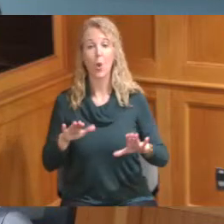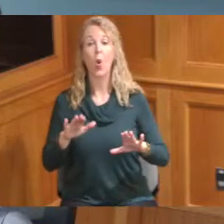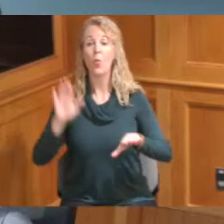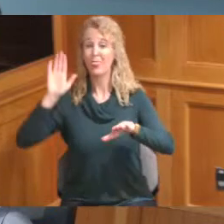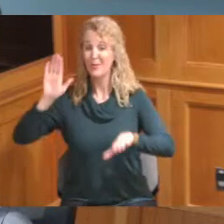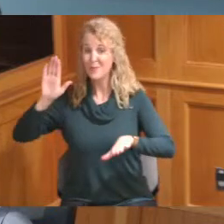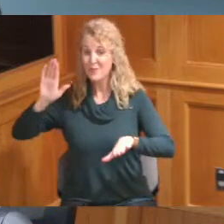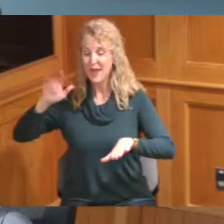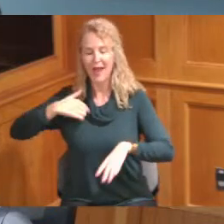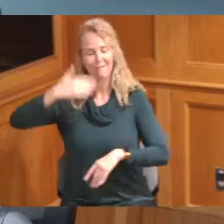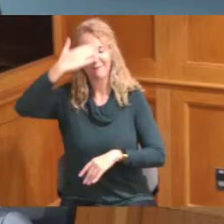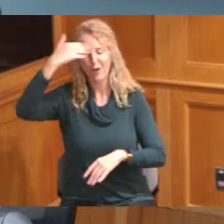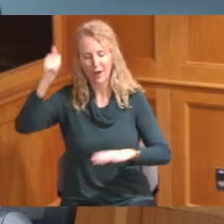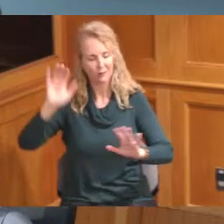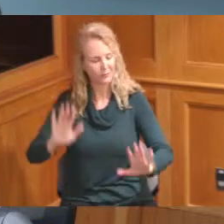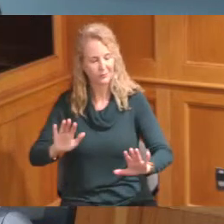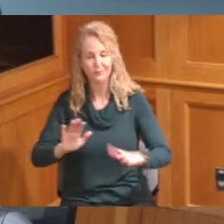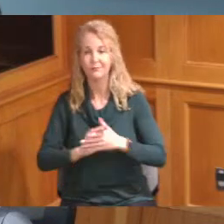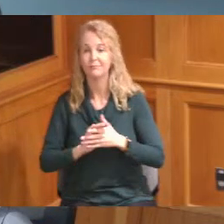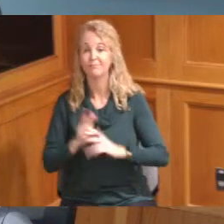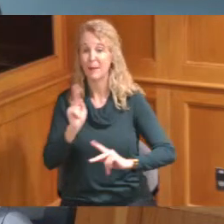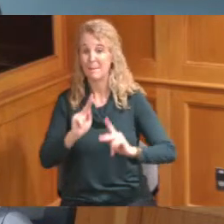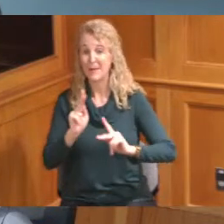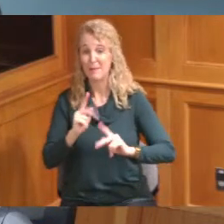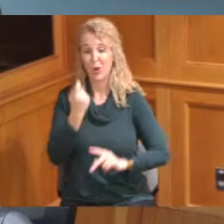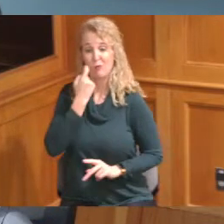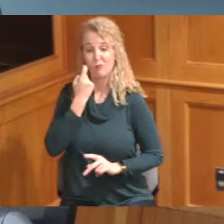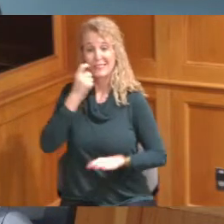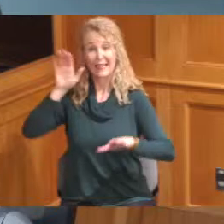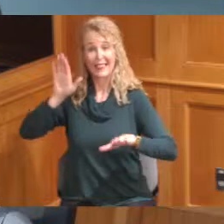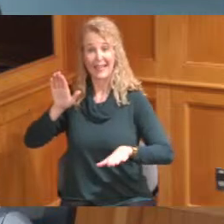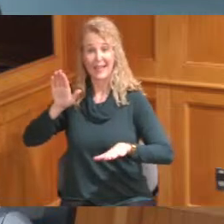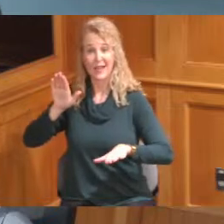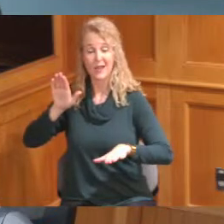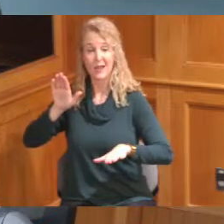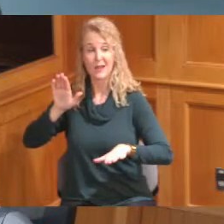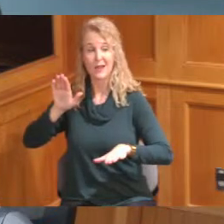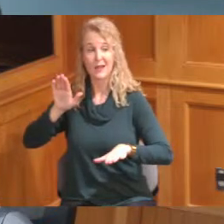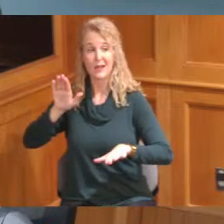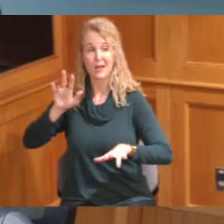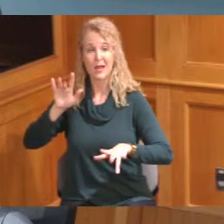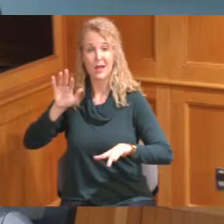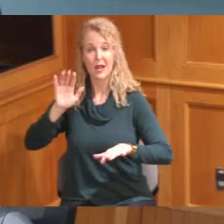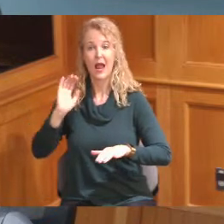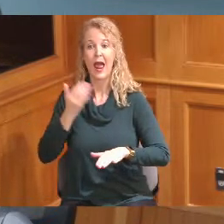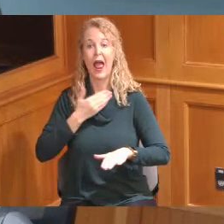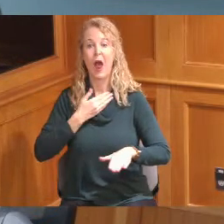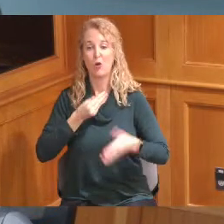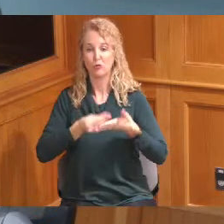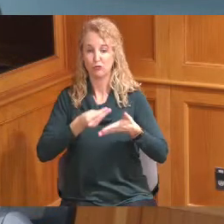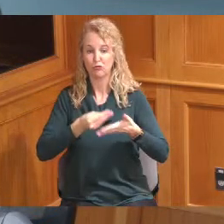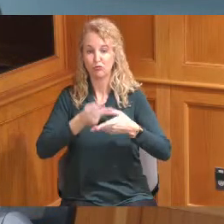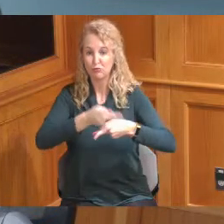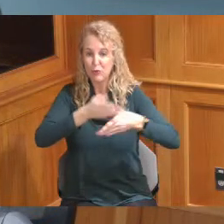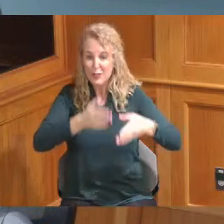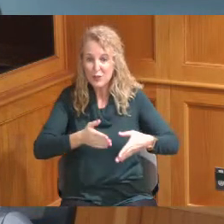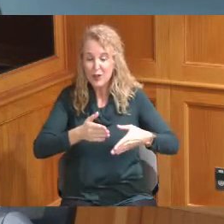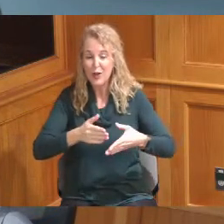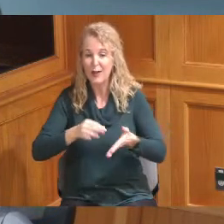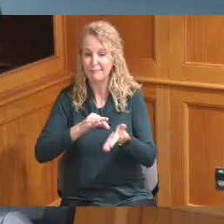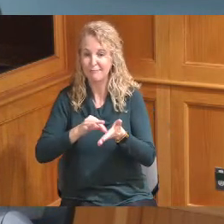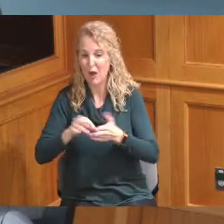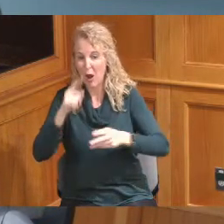swearing in, I just forgot to say also those who were sworn in at the, I want to thank our treasurer, Jill Schiller, and our